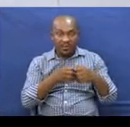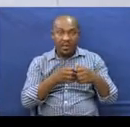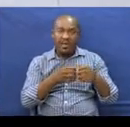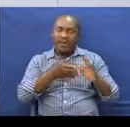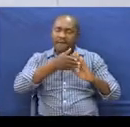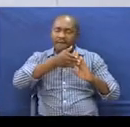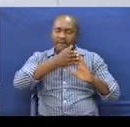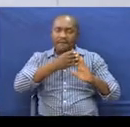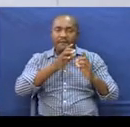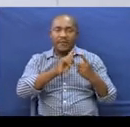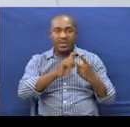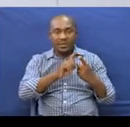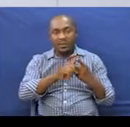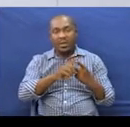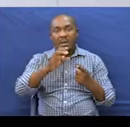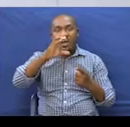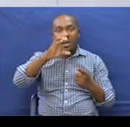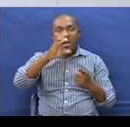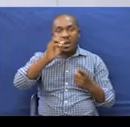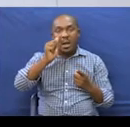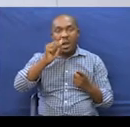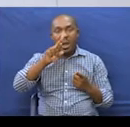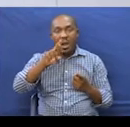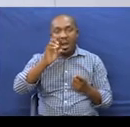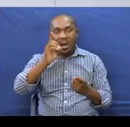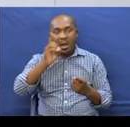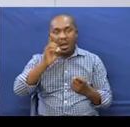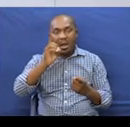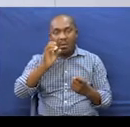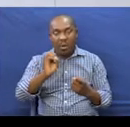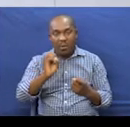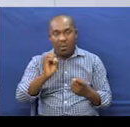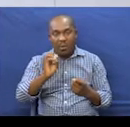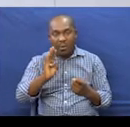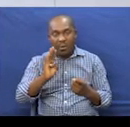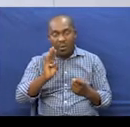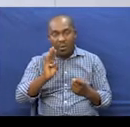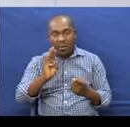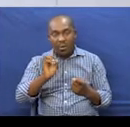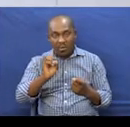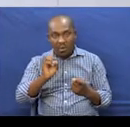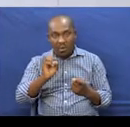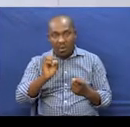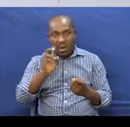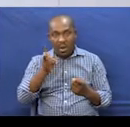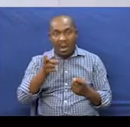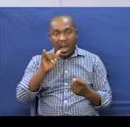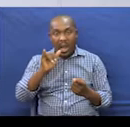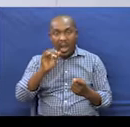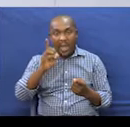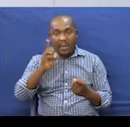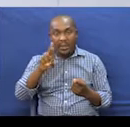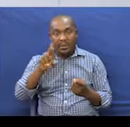called carbohydrate. The first group is carbohydrate. The